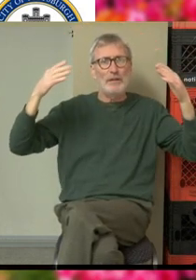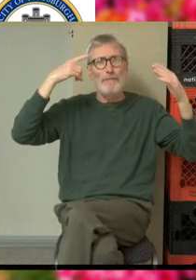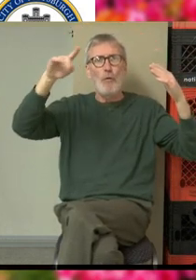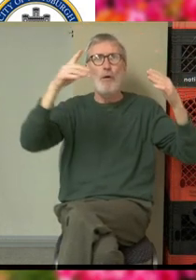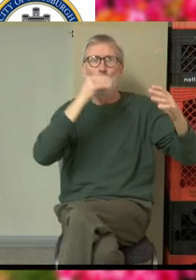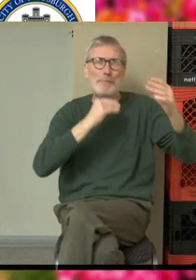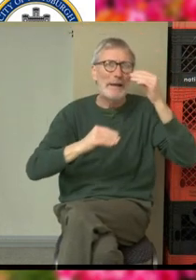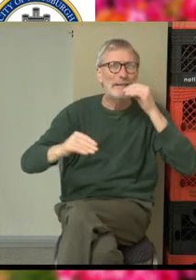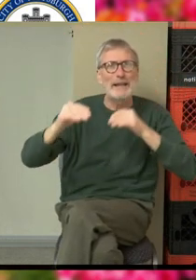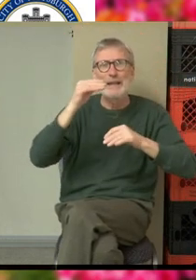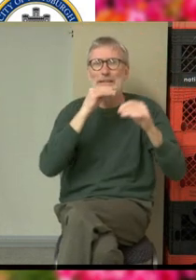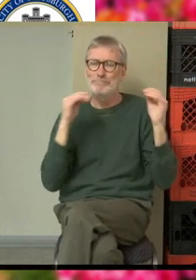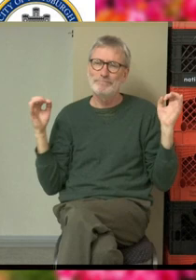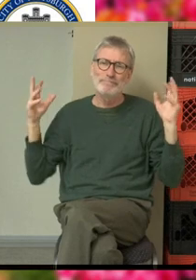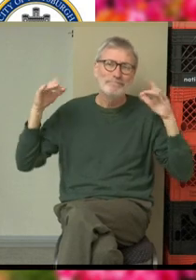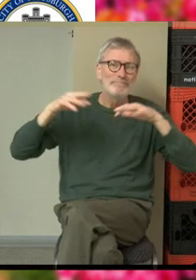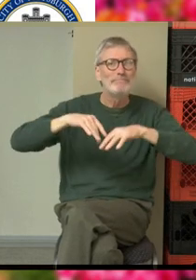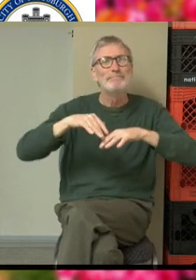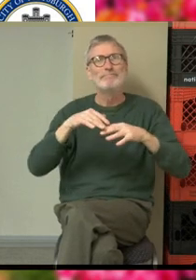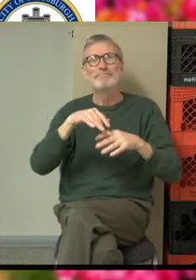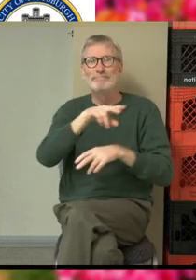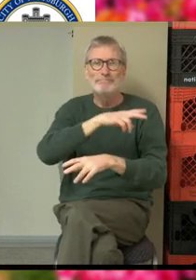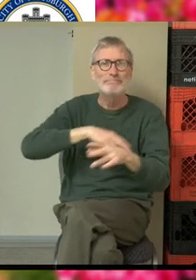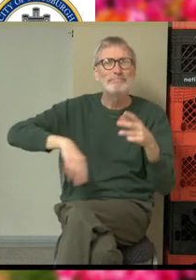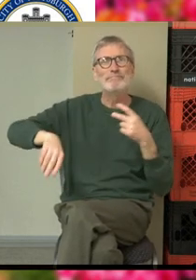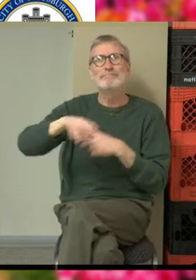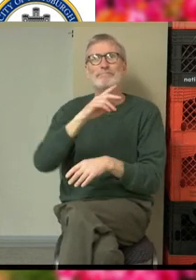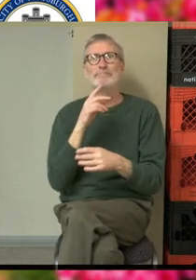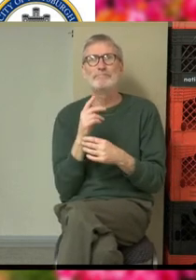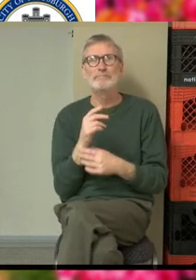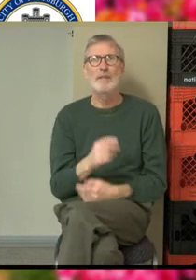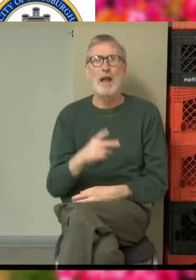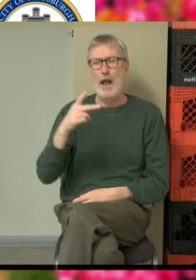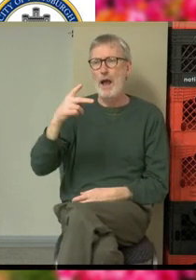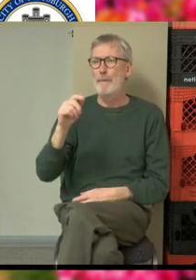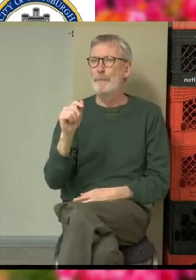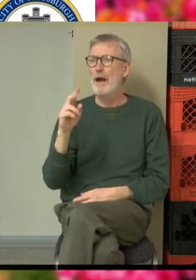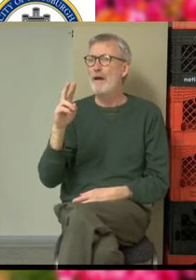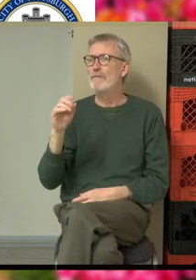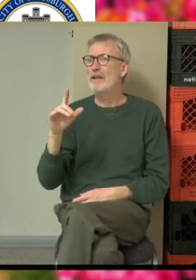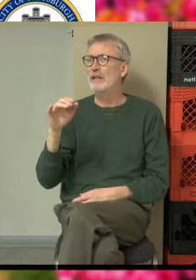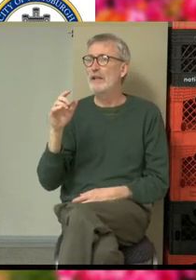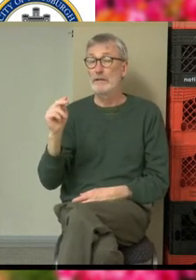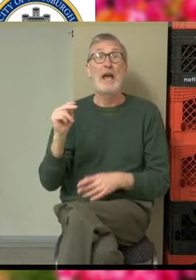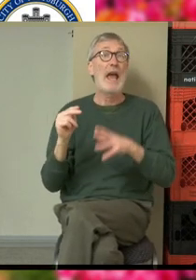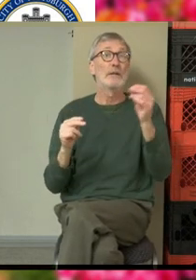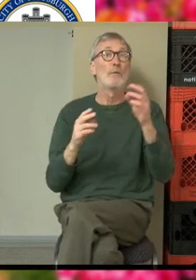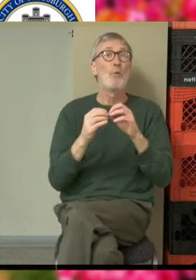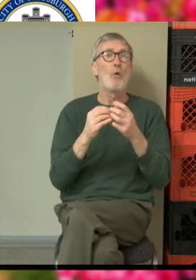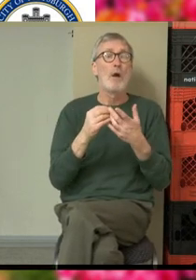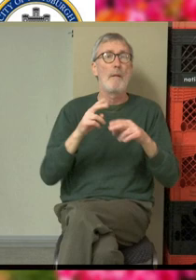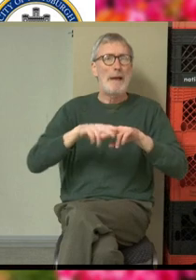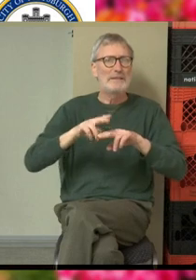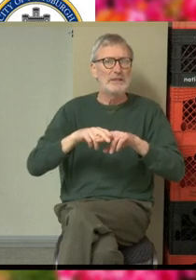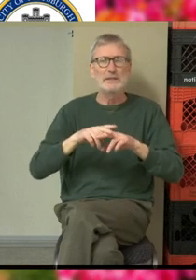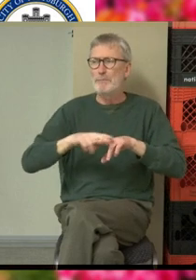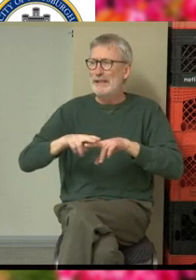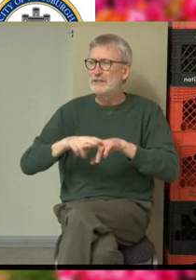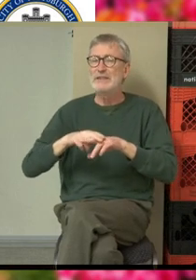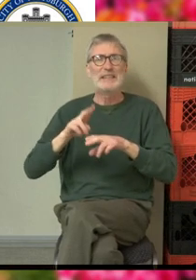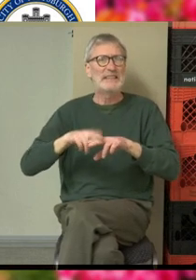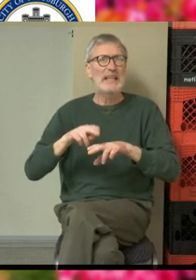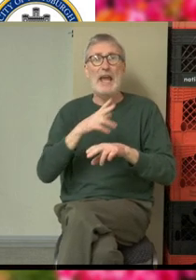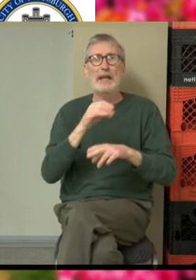space for people to gather out into the park. Look at parking, adding benches and seating, as well